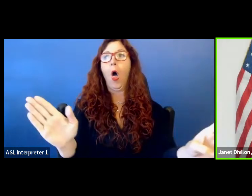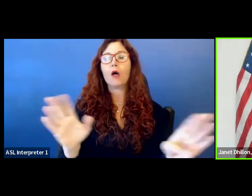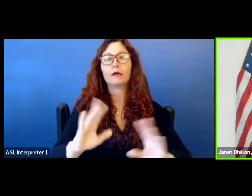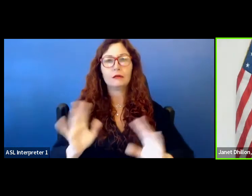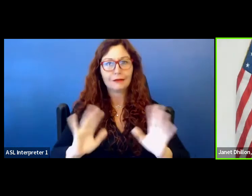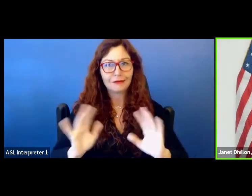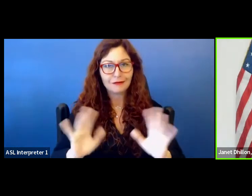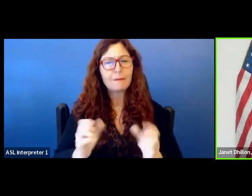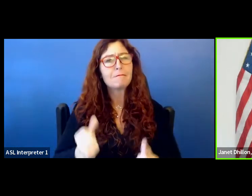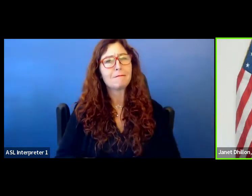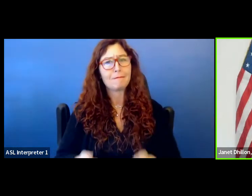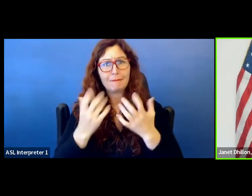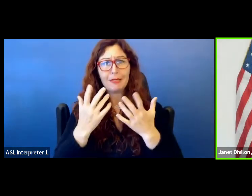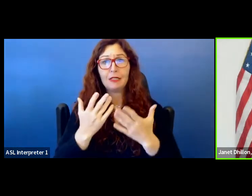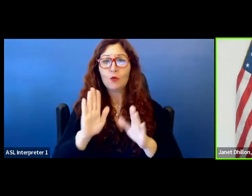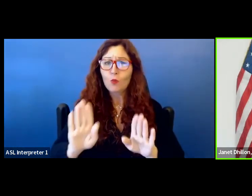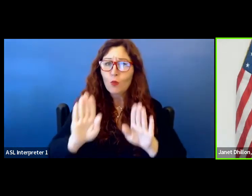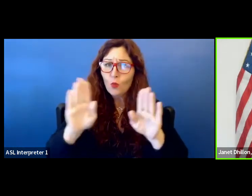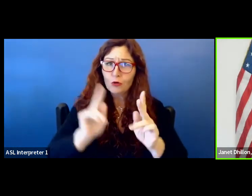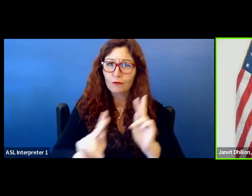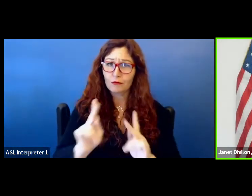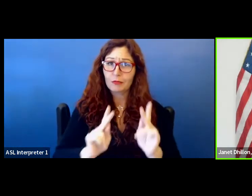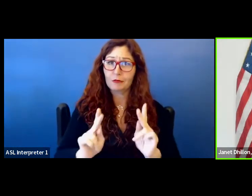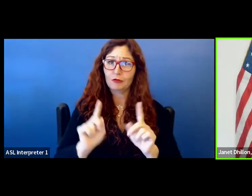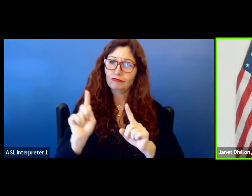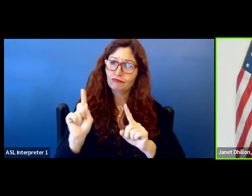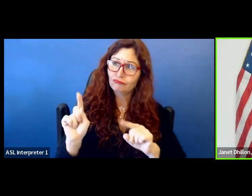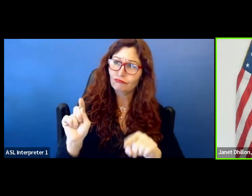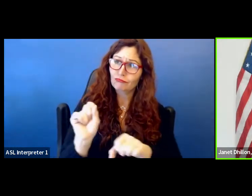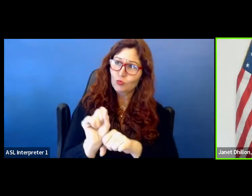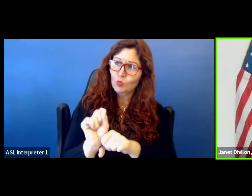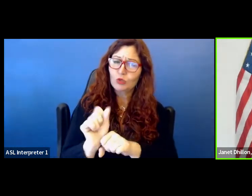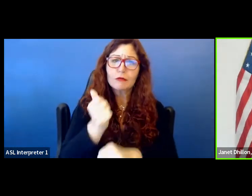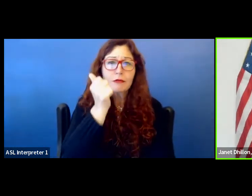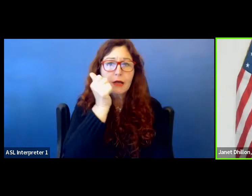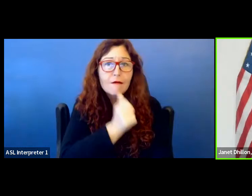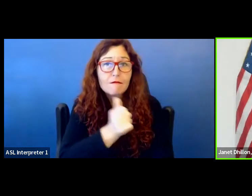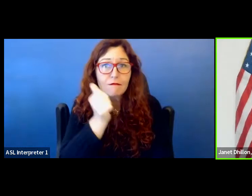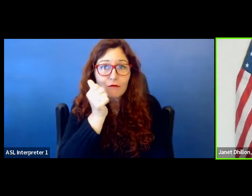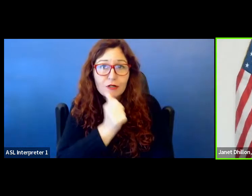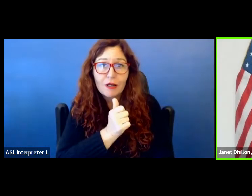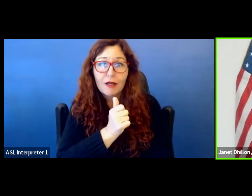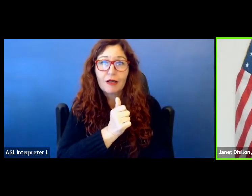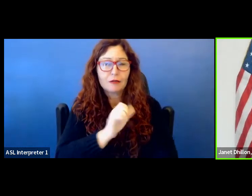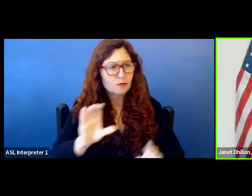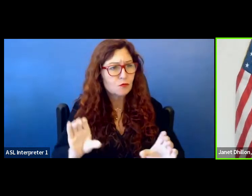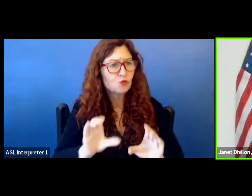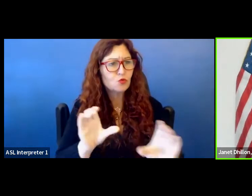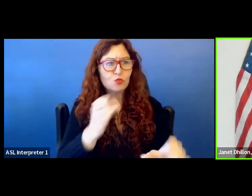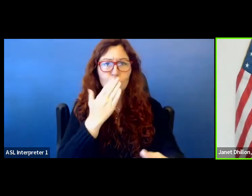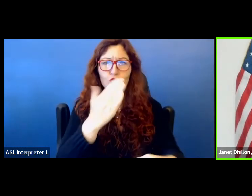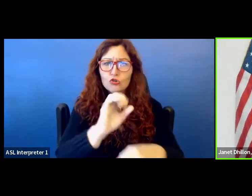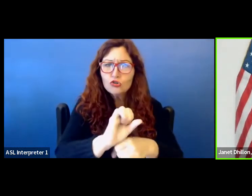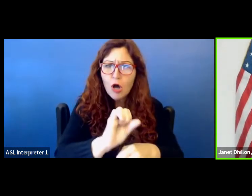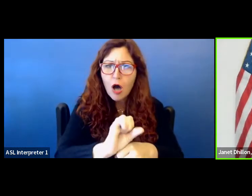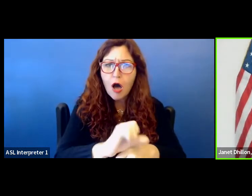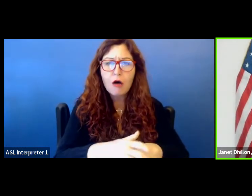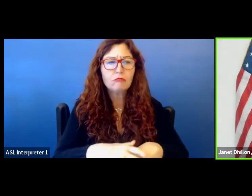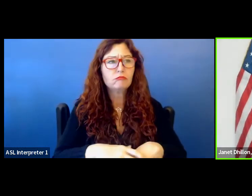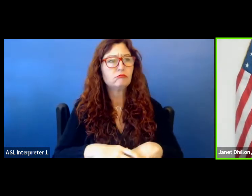people who go to work in this industry every single day they perform their work well they perform their work